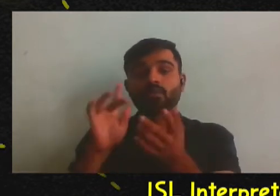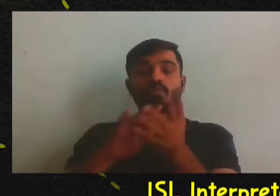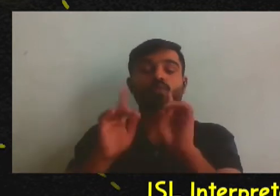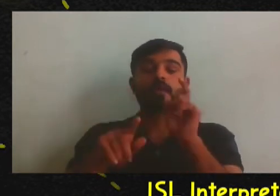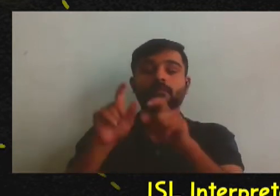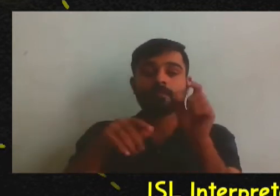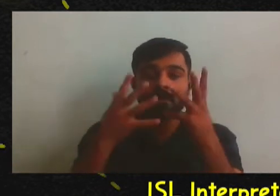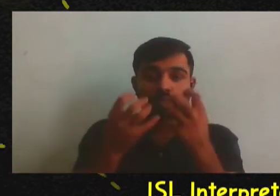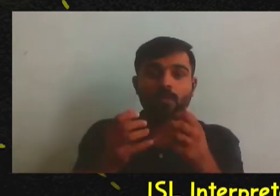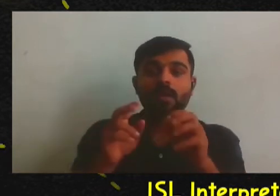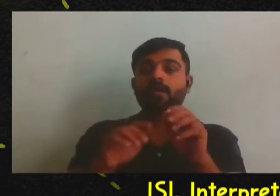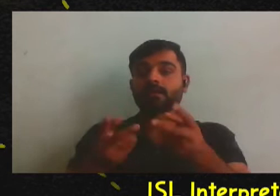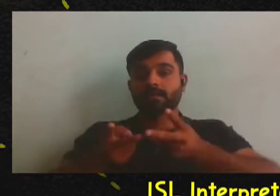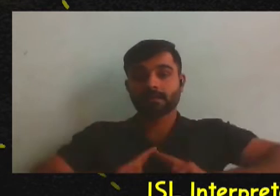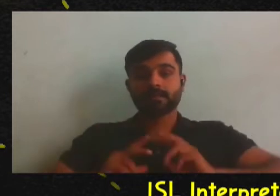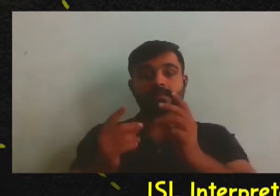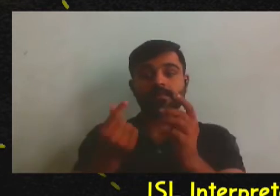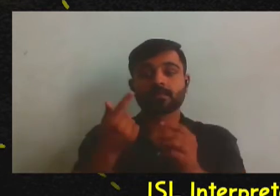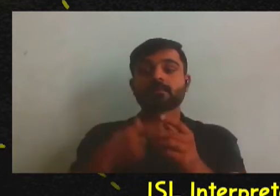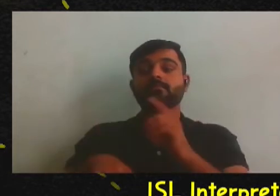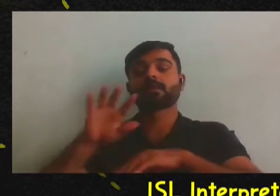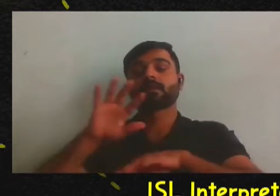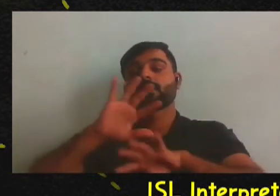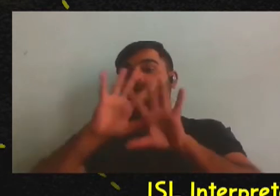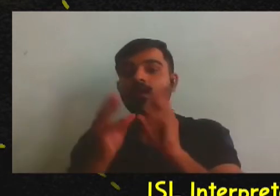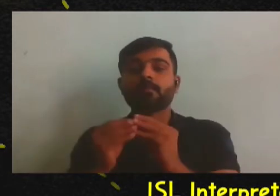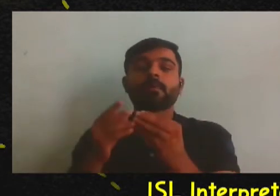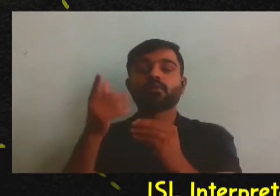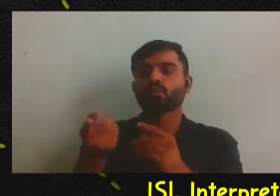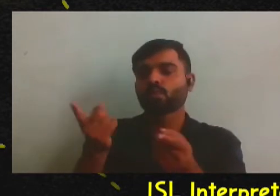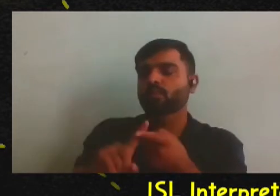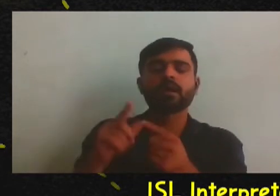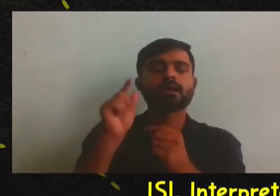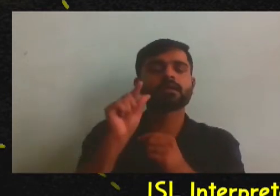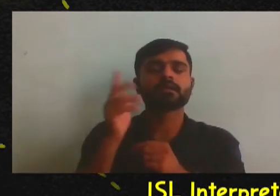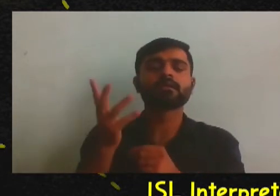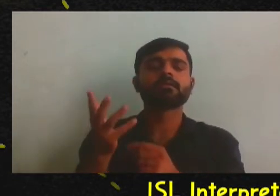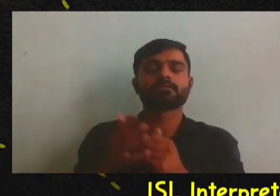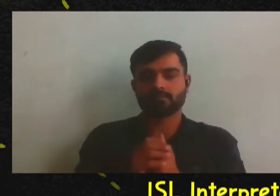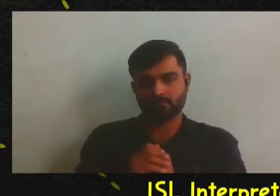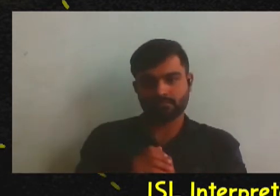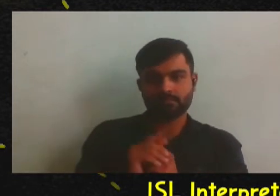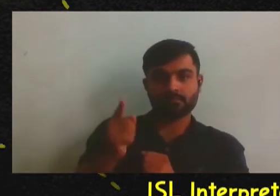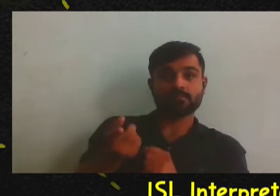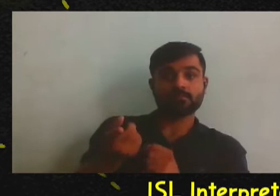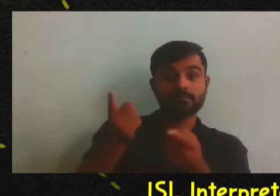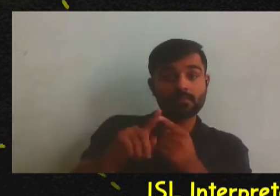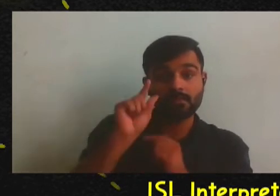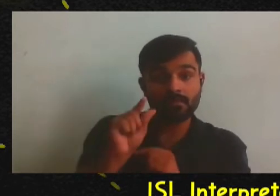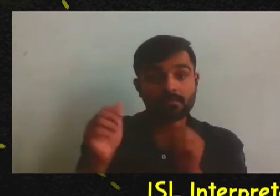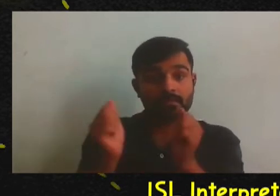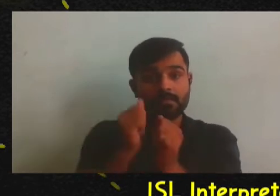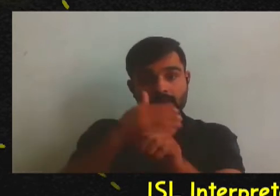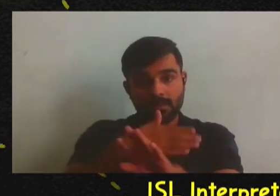an urgent response, we inquire, why is there urgency? Is the urgency related